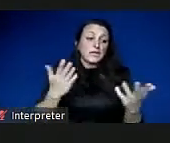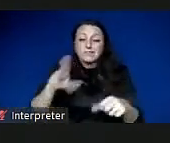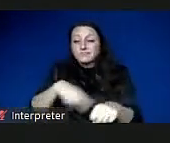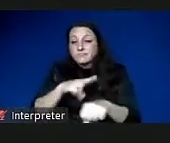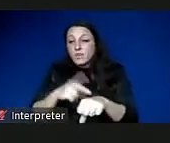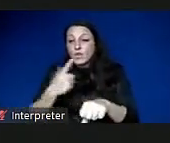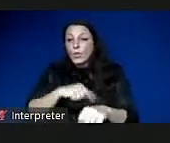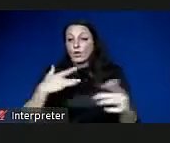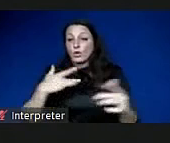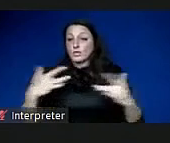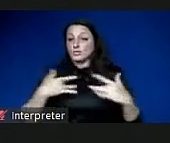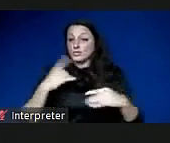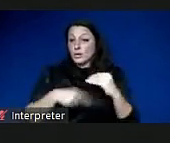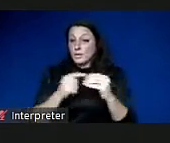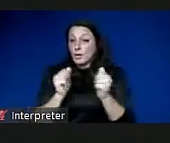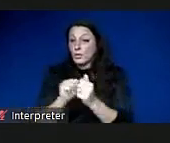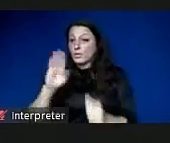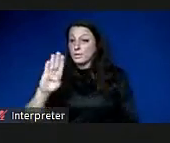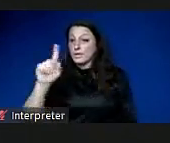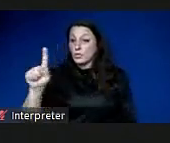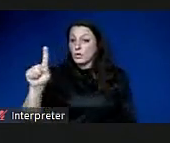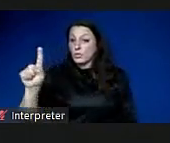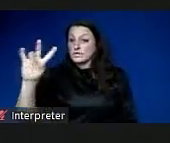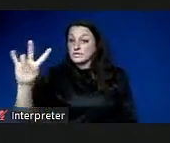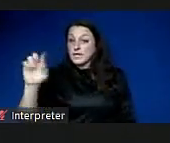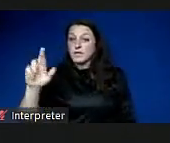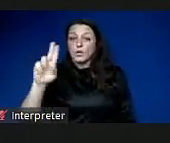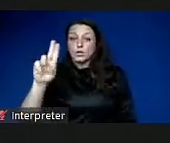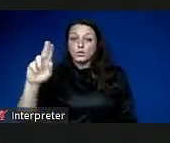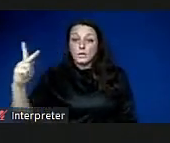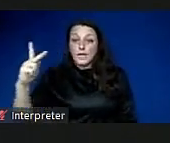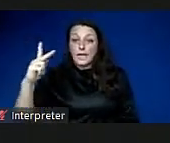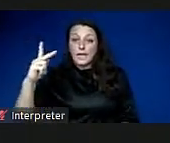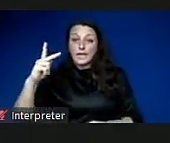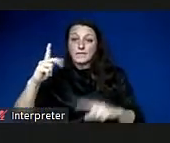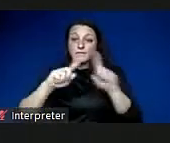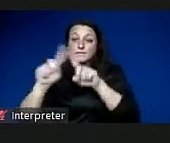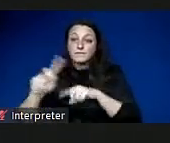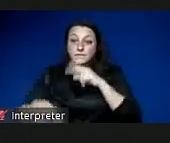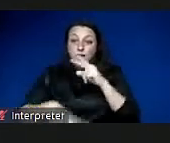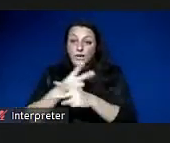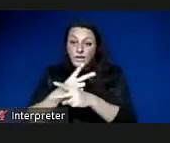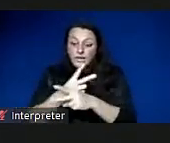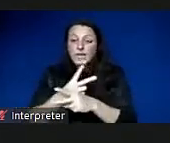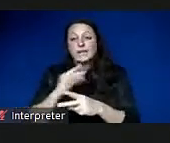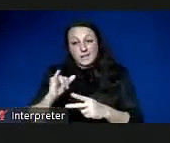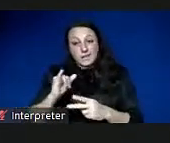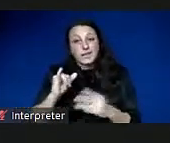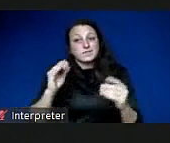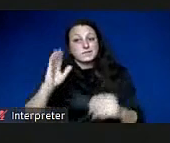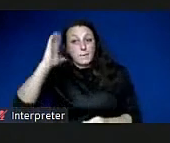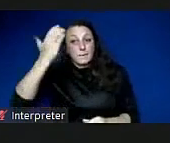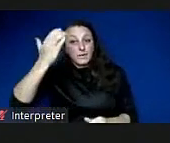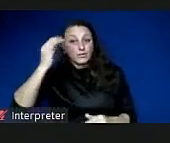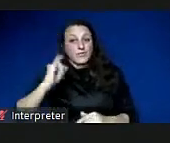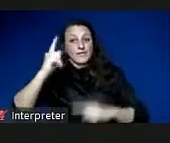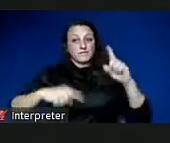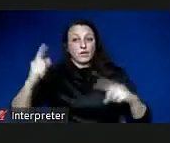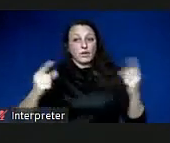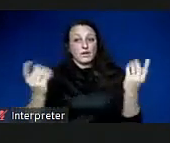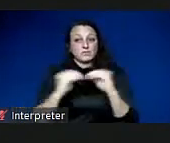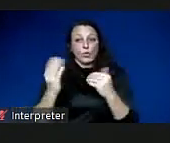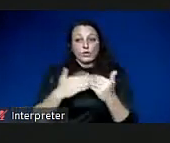concerned about with the B117 or UK variant is the fact that it does appear that that variant is more